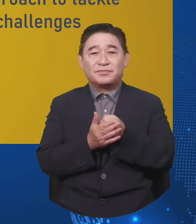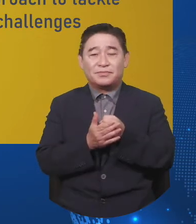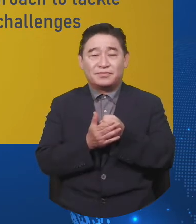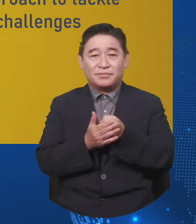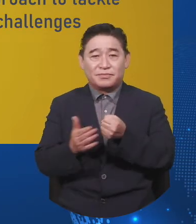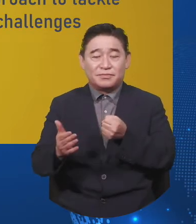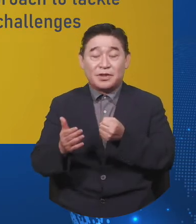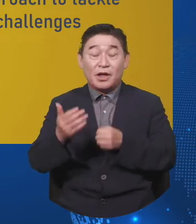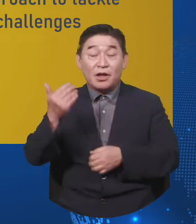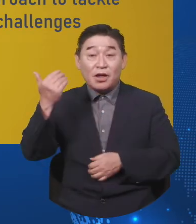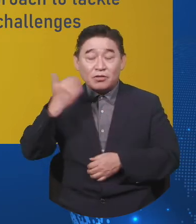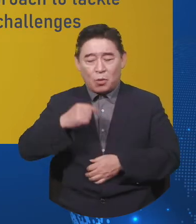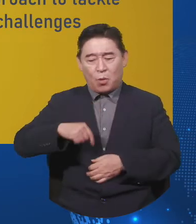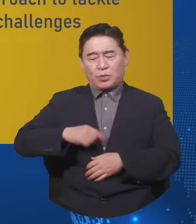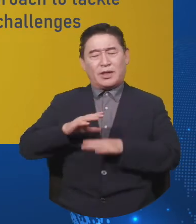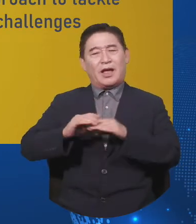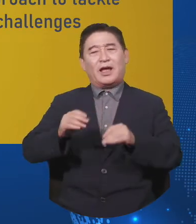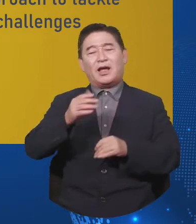is what the